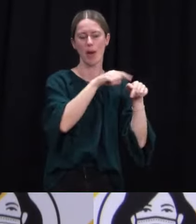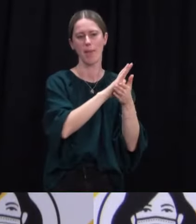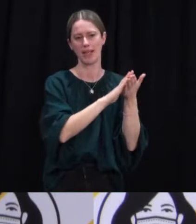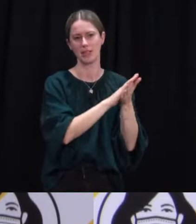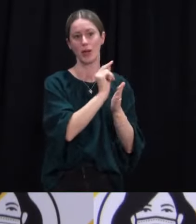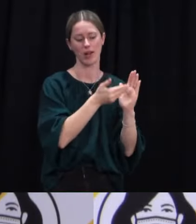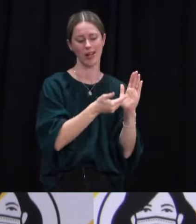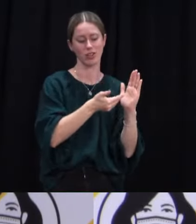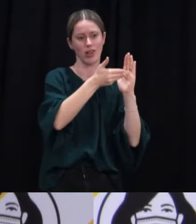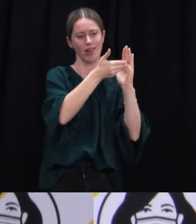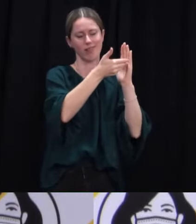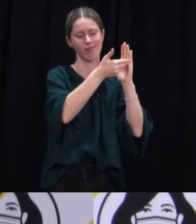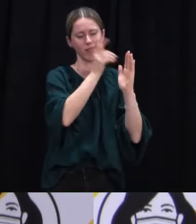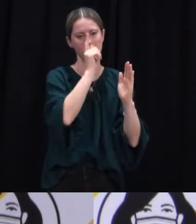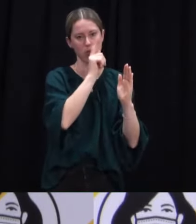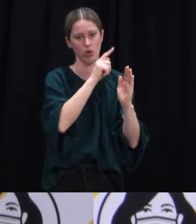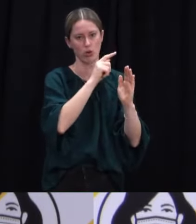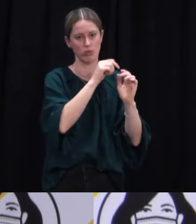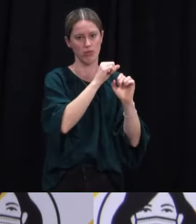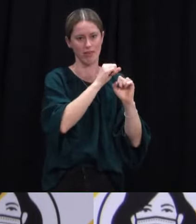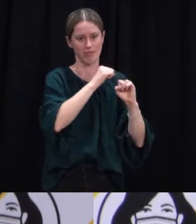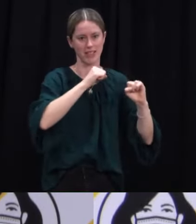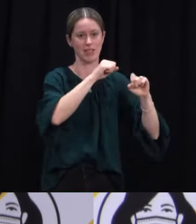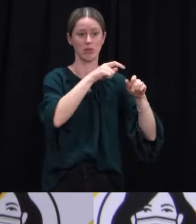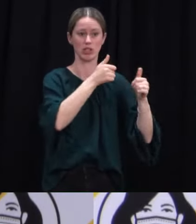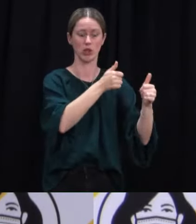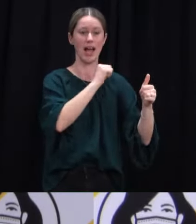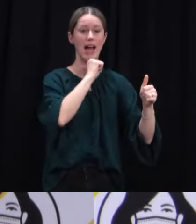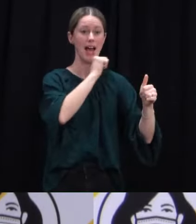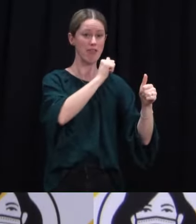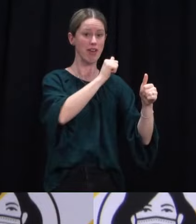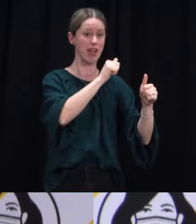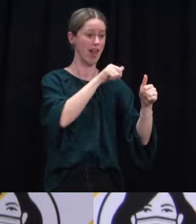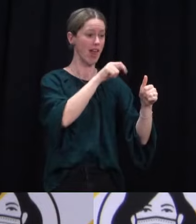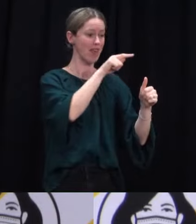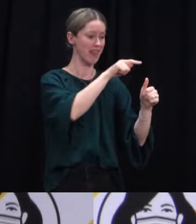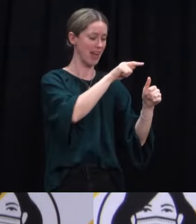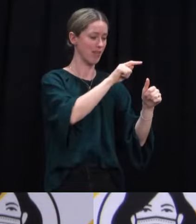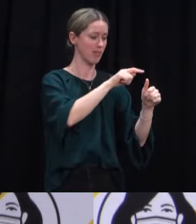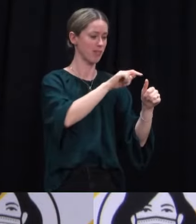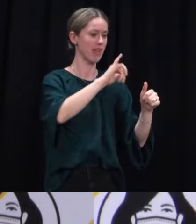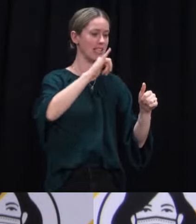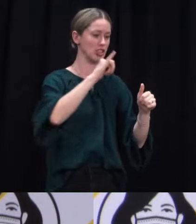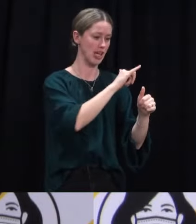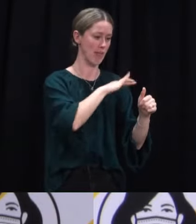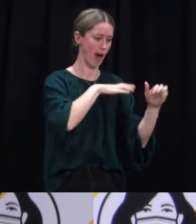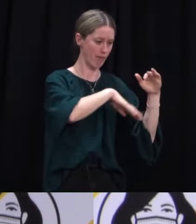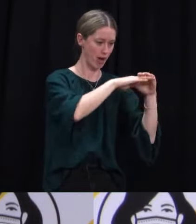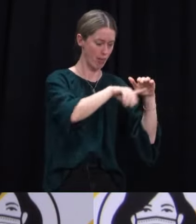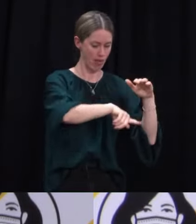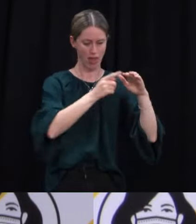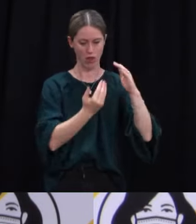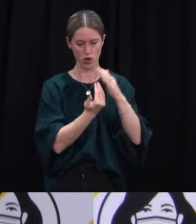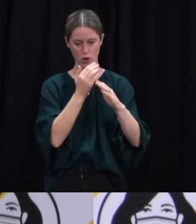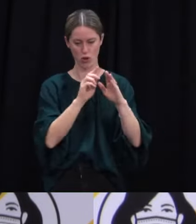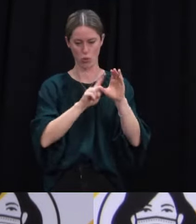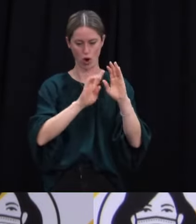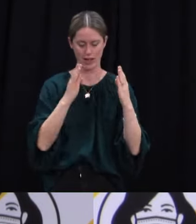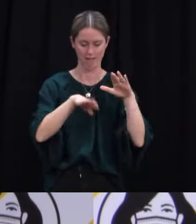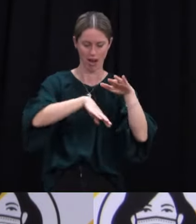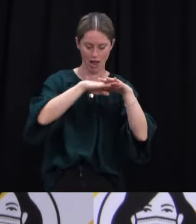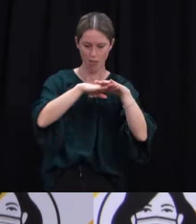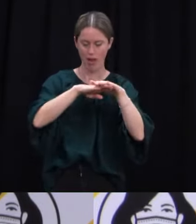to maximise our use there. In the event that filled up and we needed to repurpose another one of our MIQ